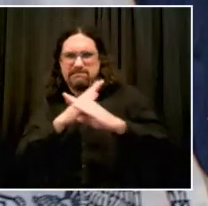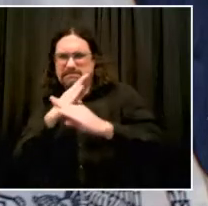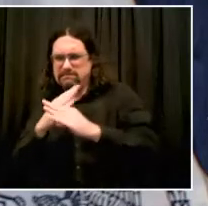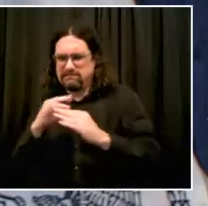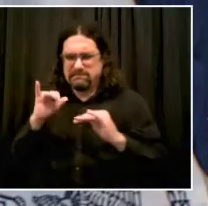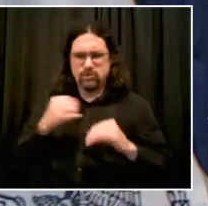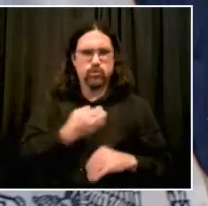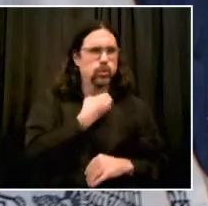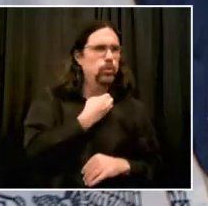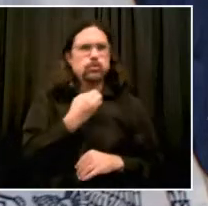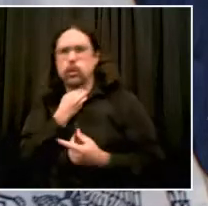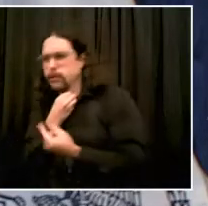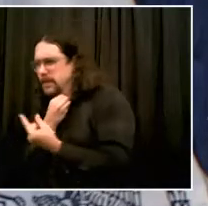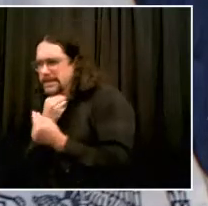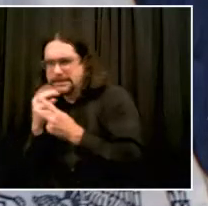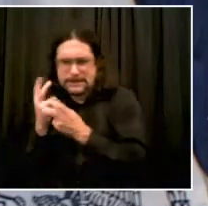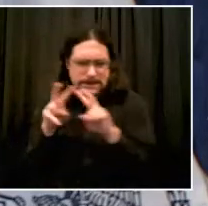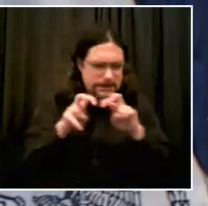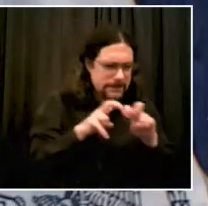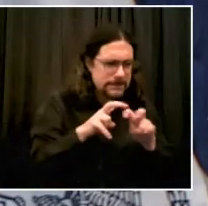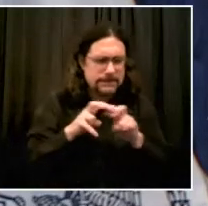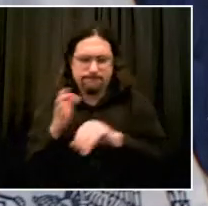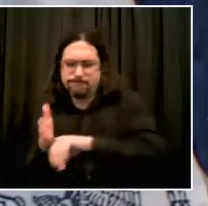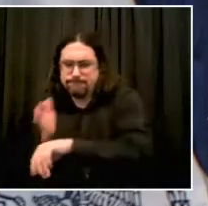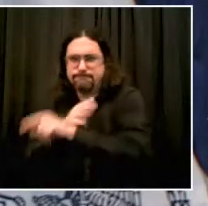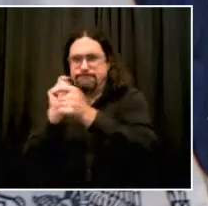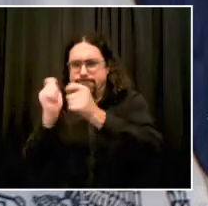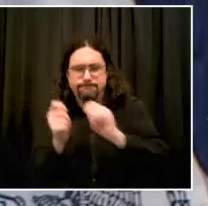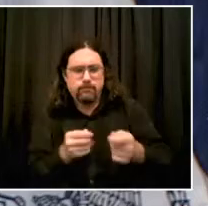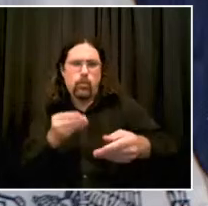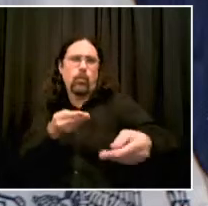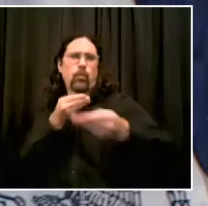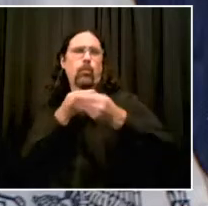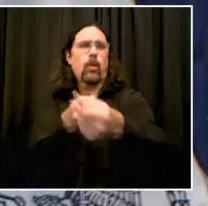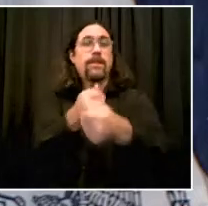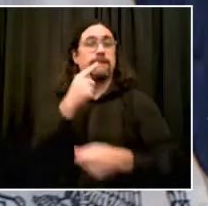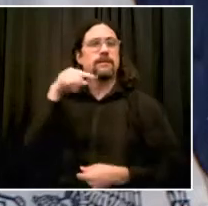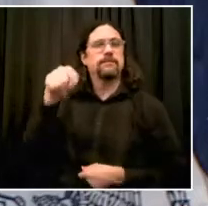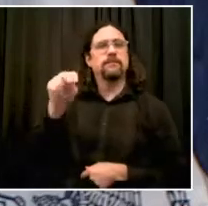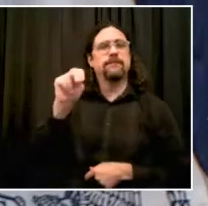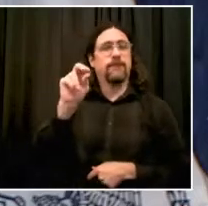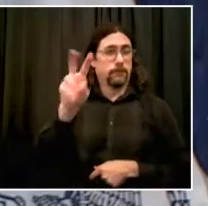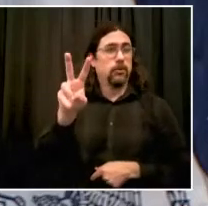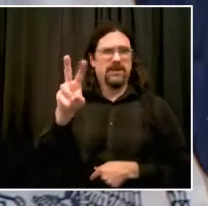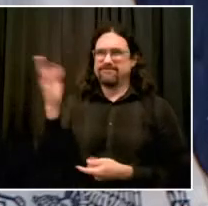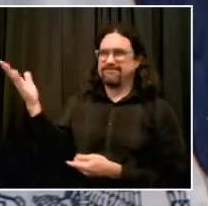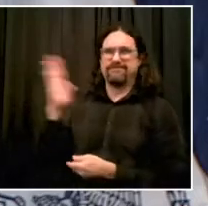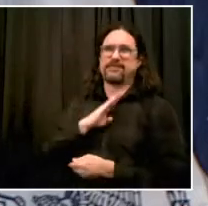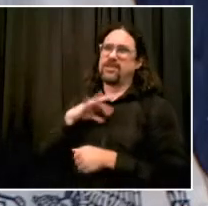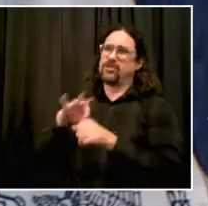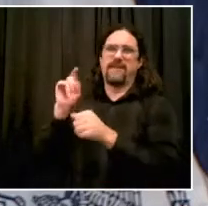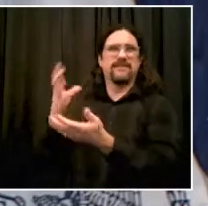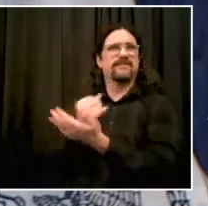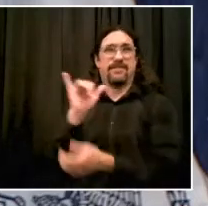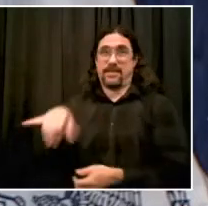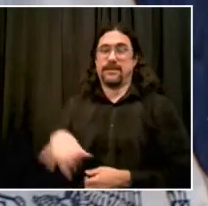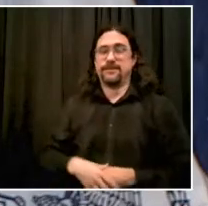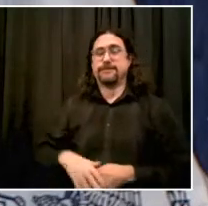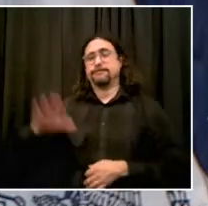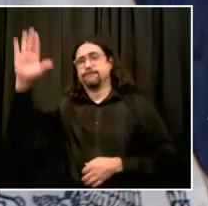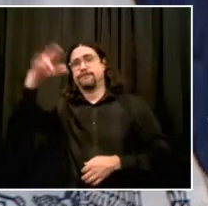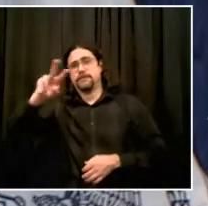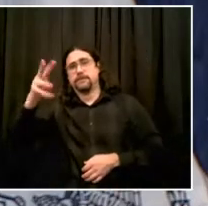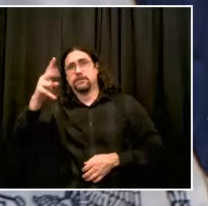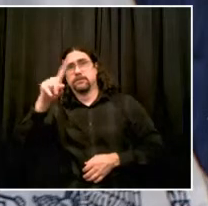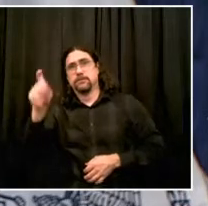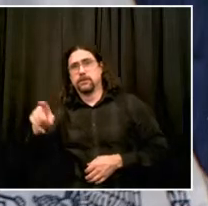last time school bus companies were paid? And from a logistics and personnel standpoint, do you believe the bus